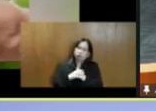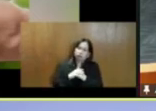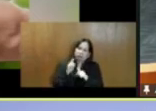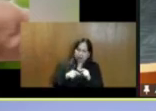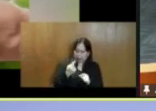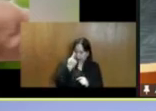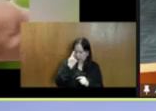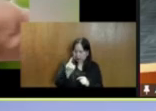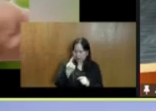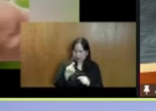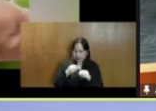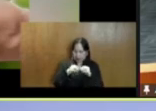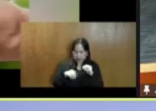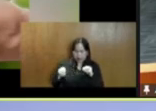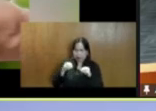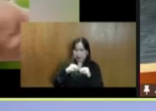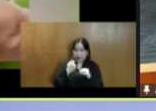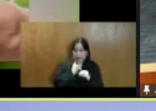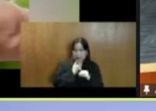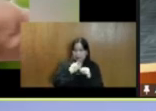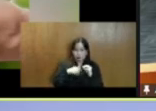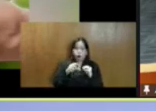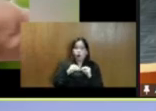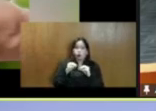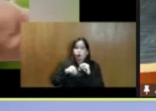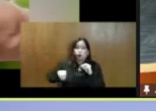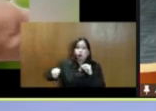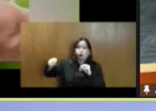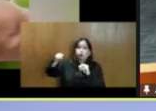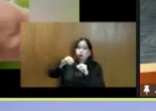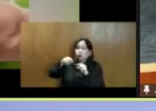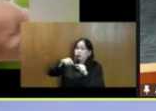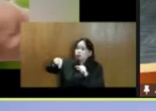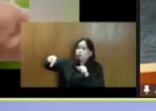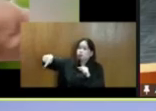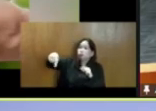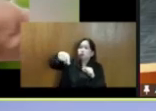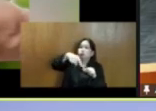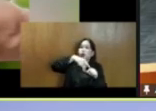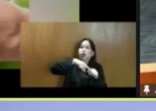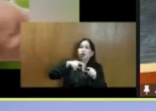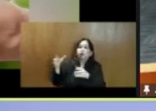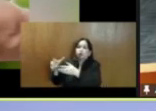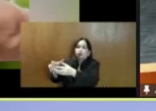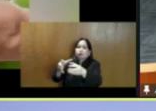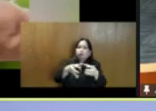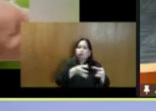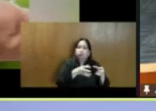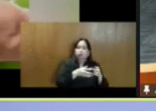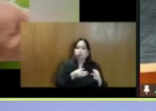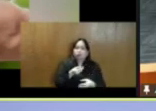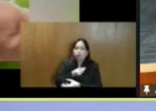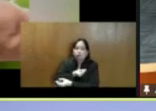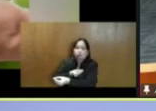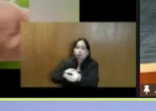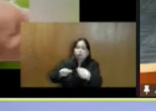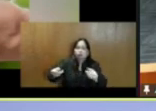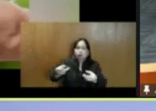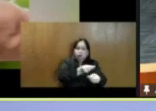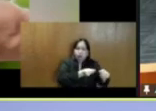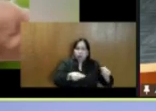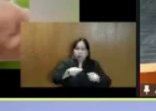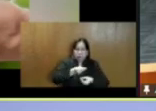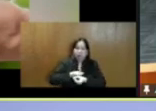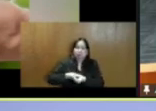to be circular in a sector, in an economy, in a geography. And so really to, I guess, unlock the benefits